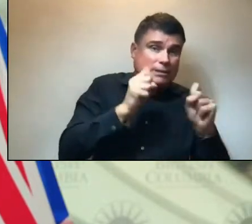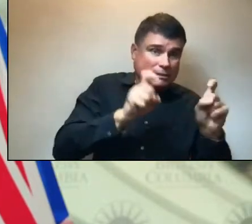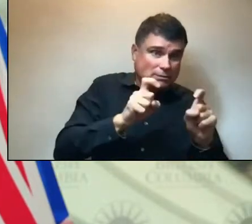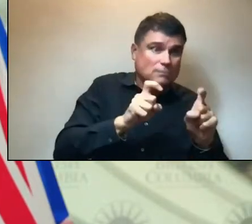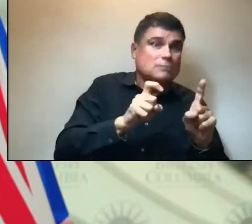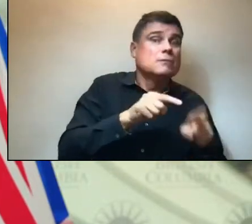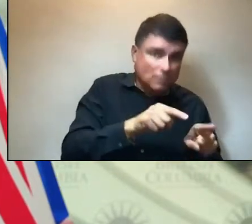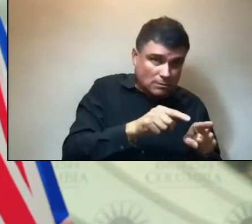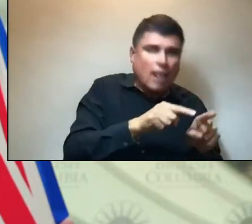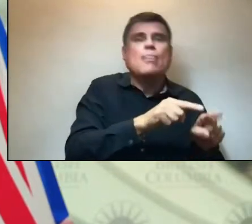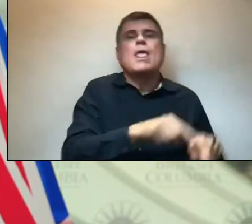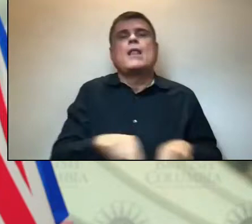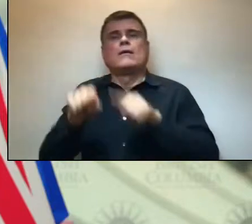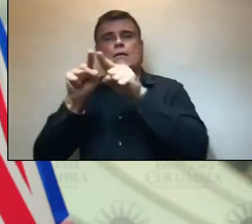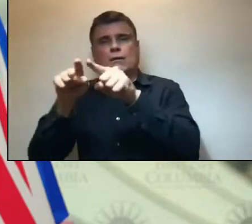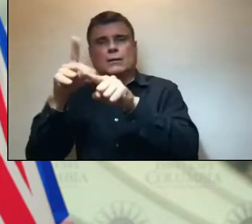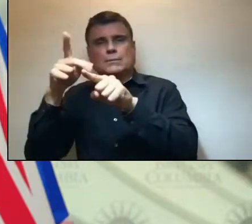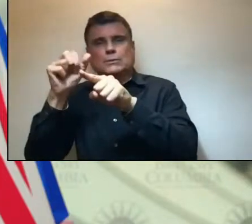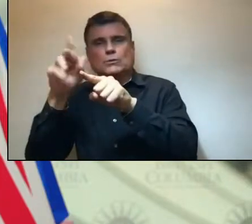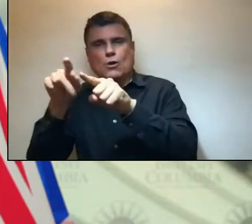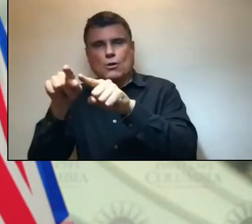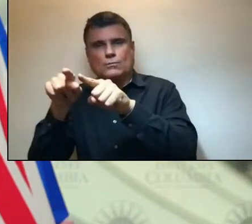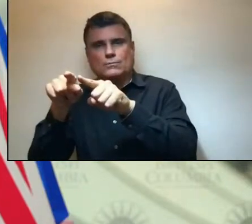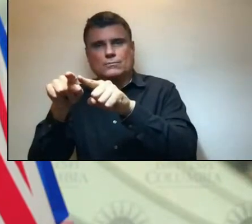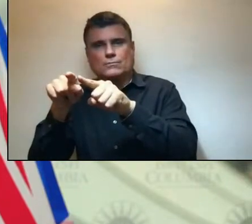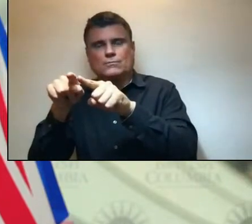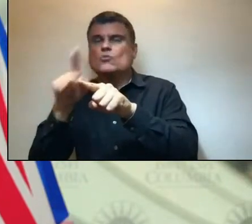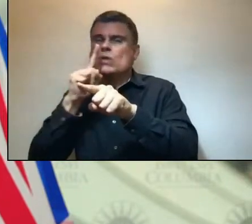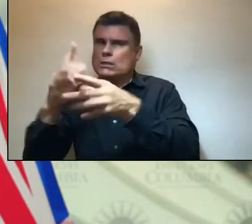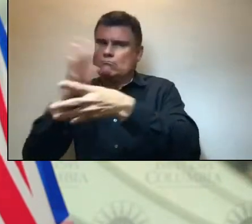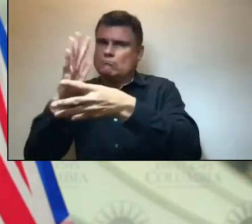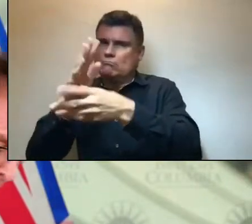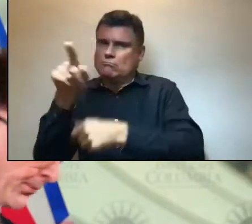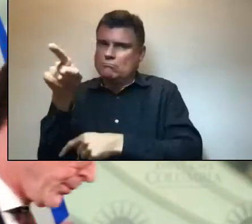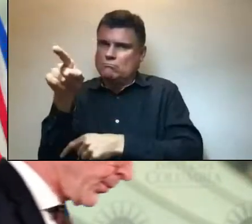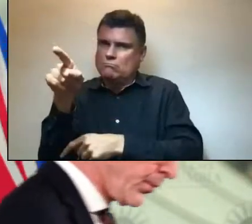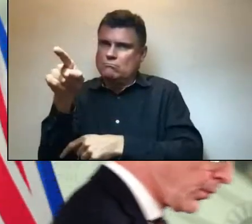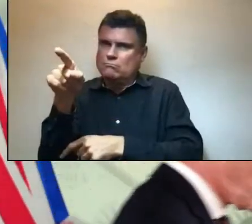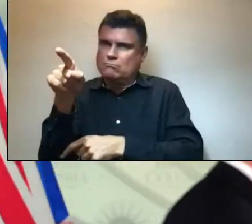and our main understanding of the COVID-19 pandemic in BC.